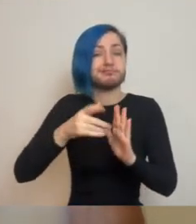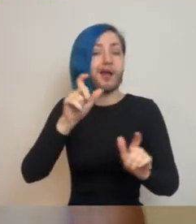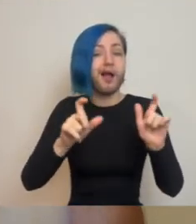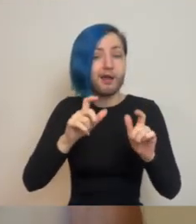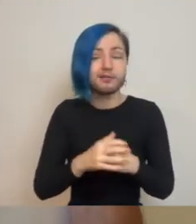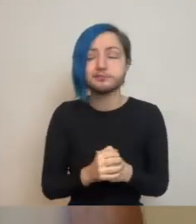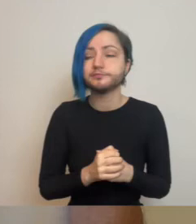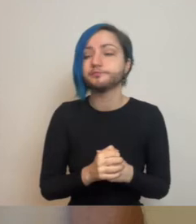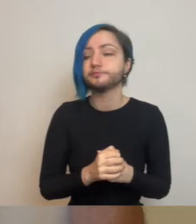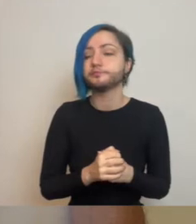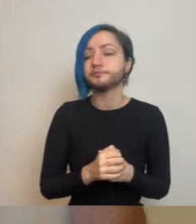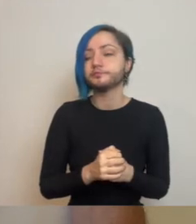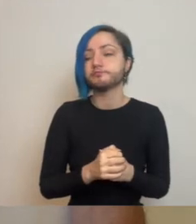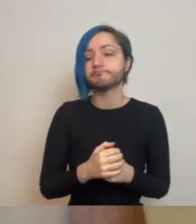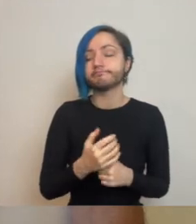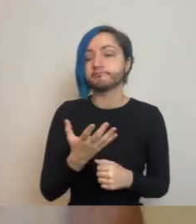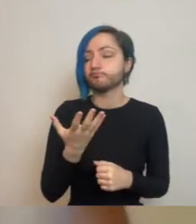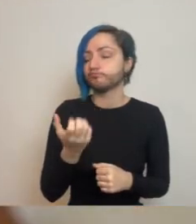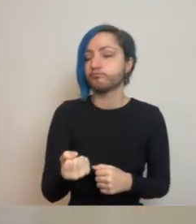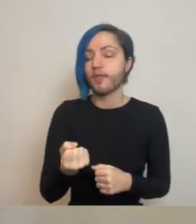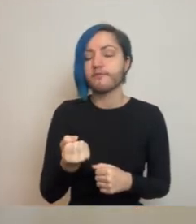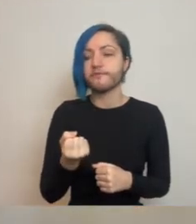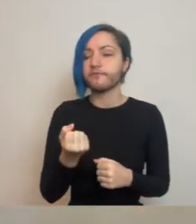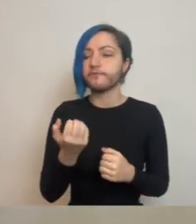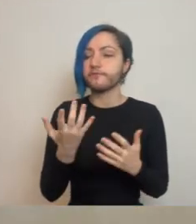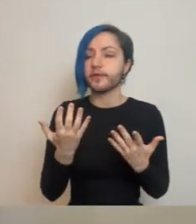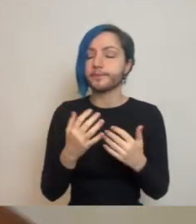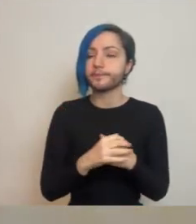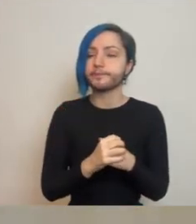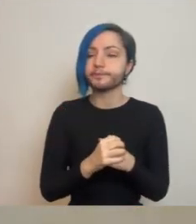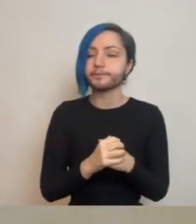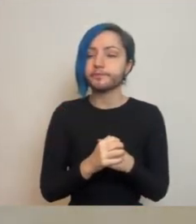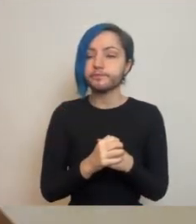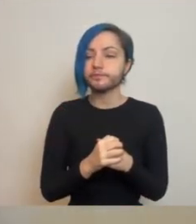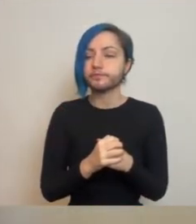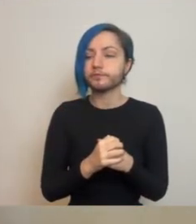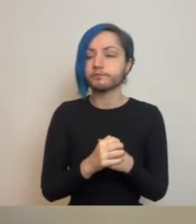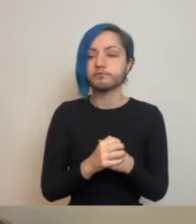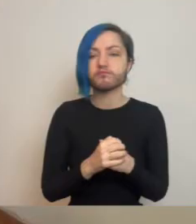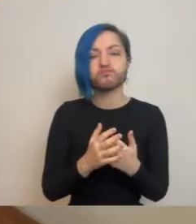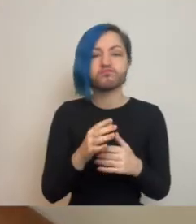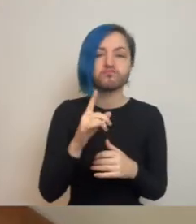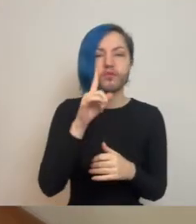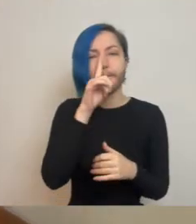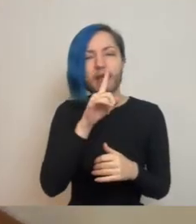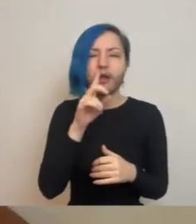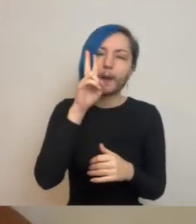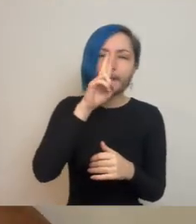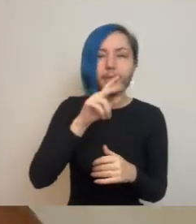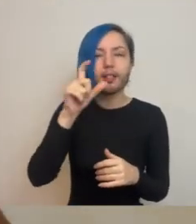in. So I've got some sort of pinky